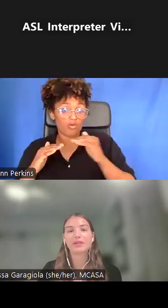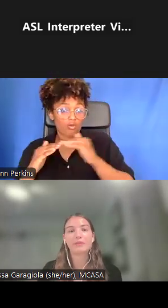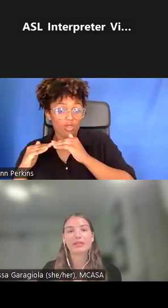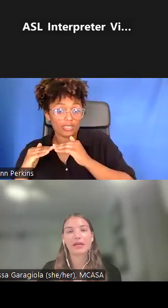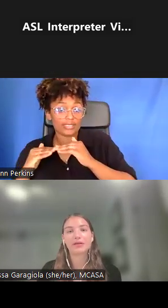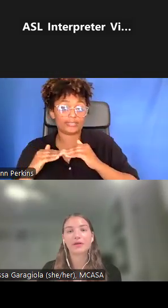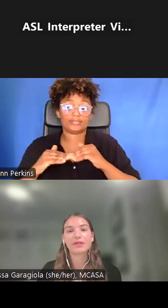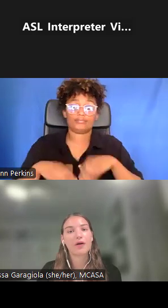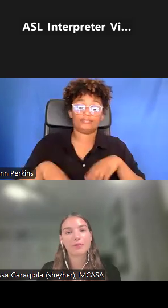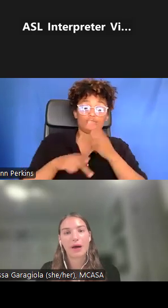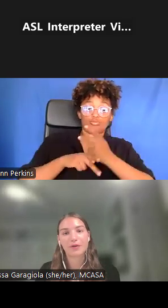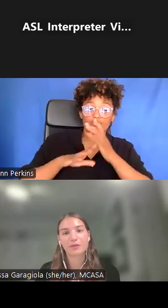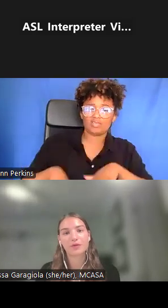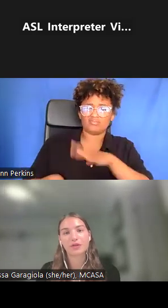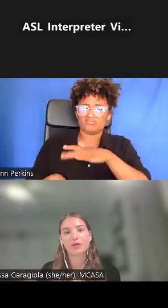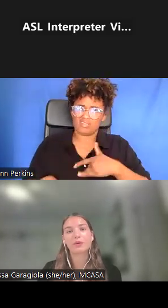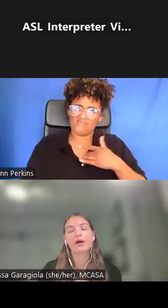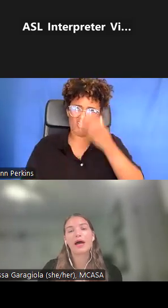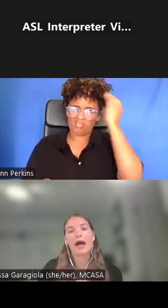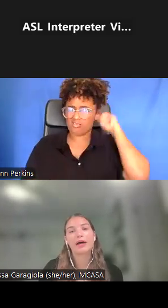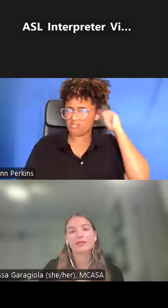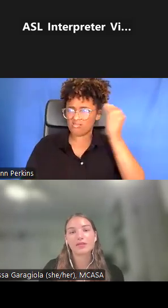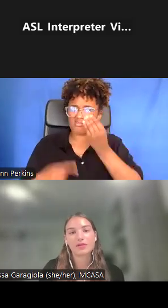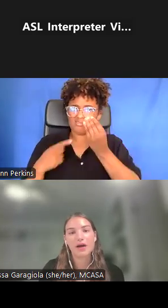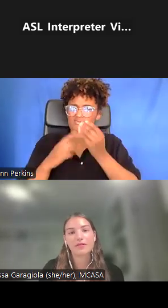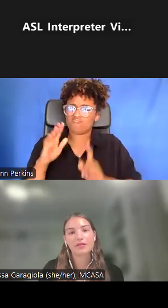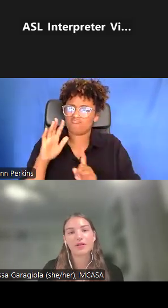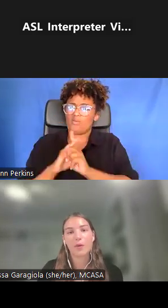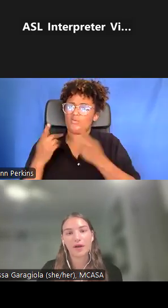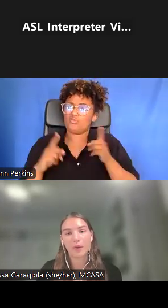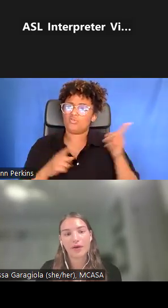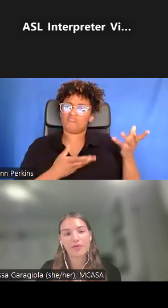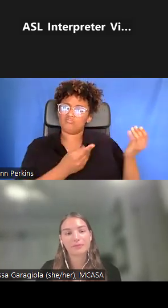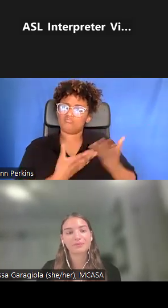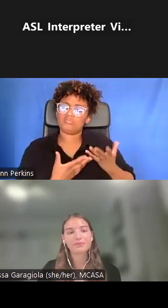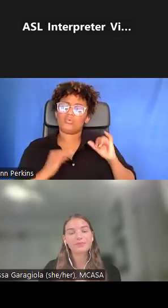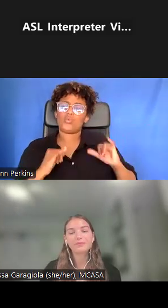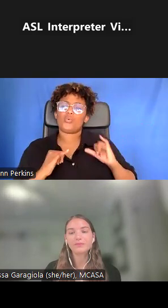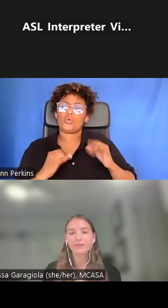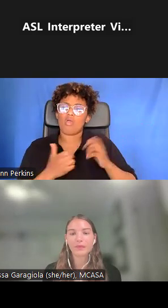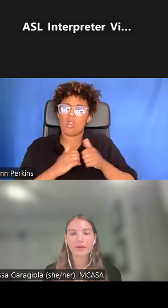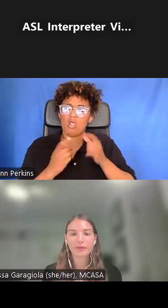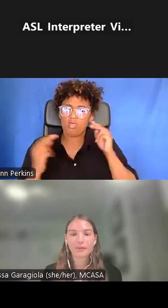and helping to maintain those healthy boundaries between you and the survivors that you're working with.